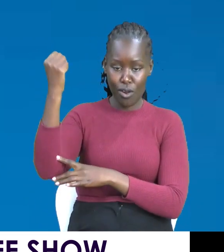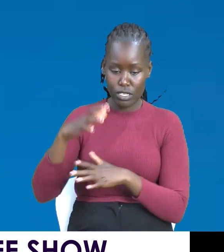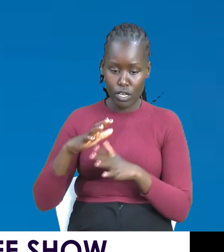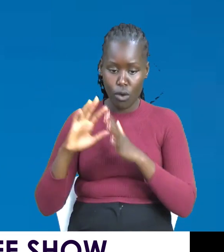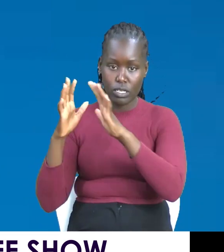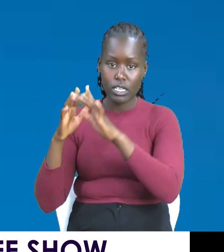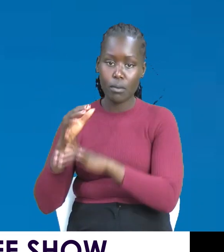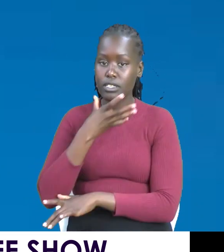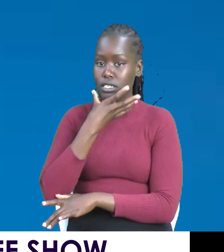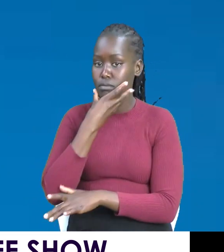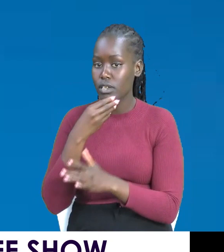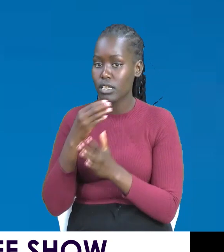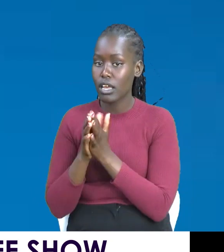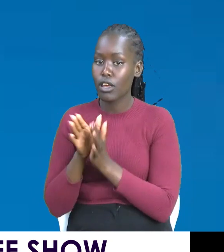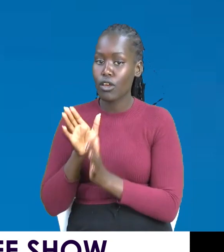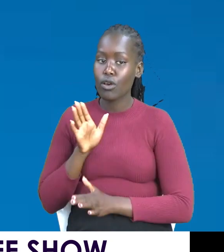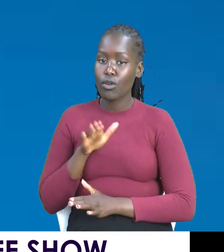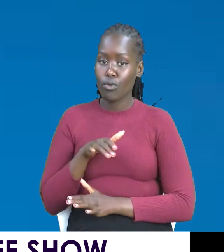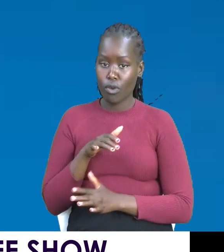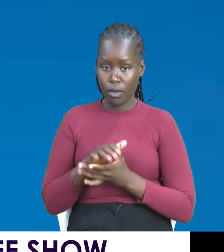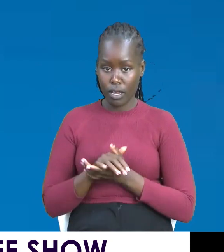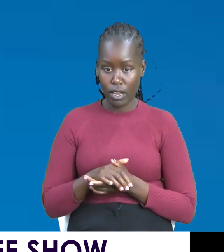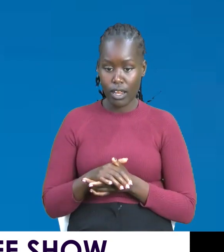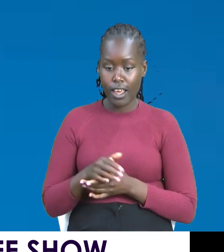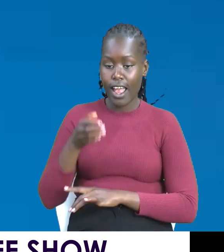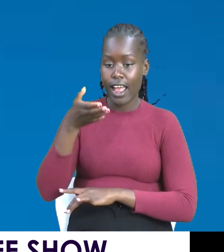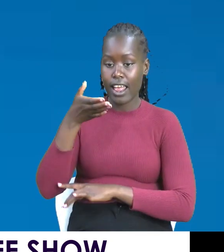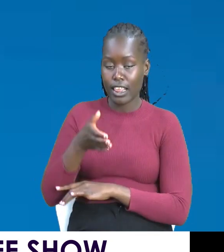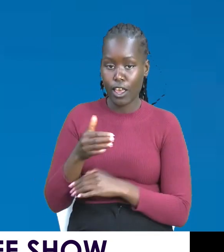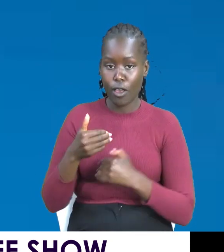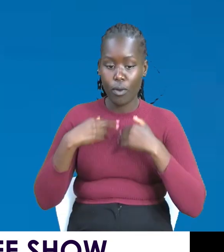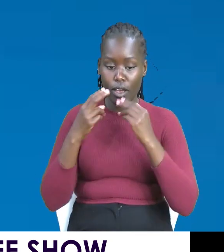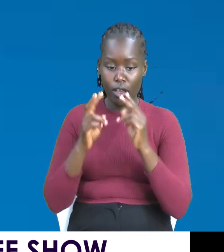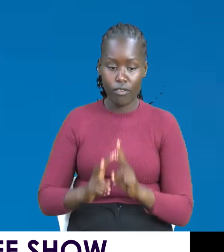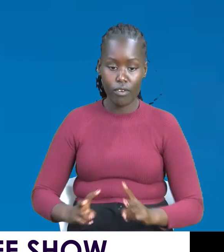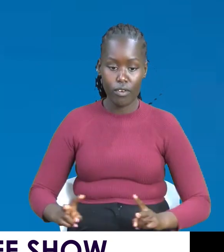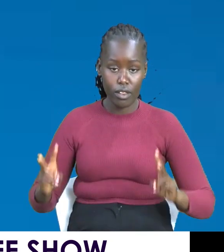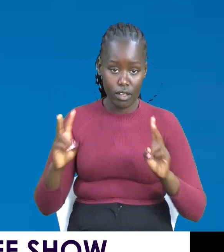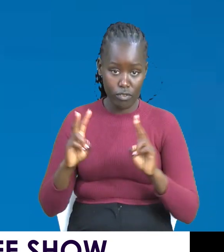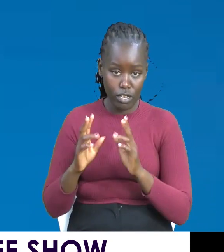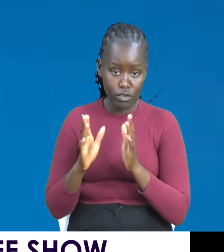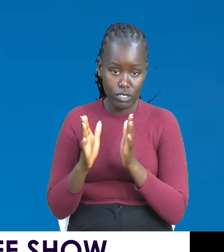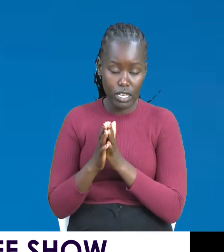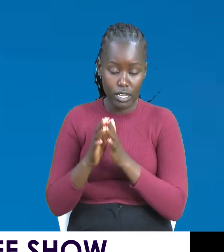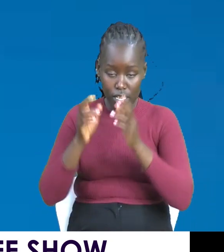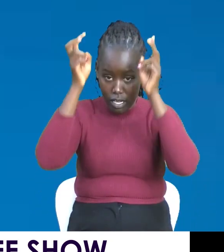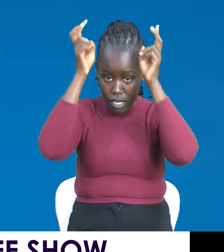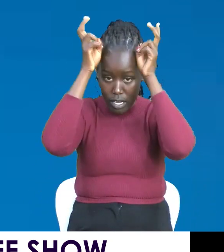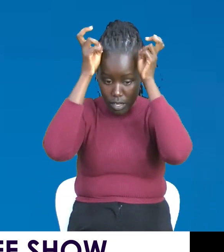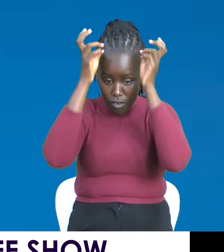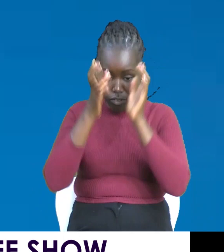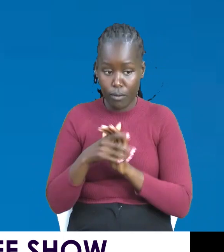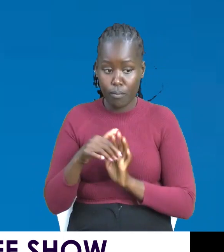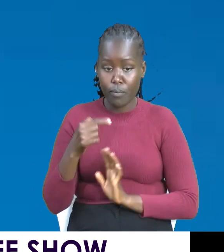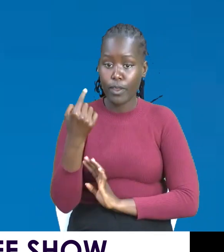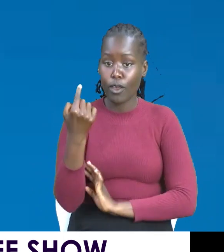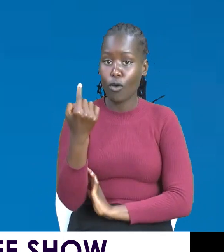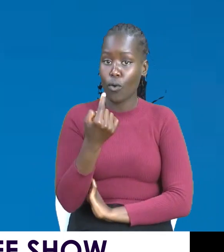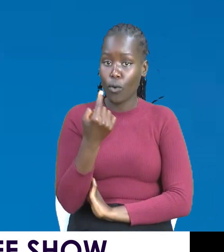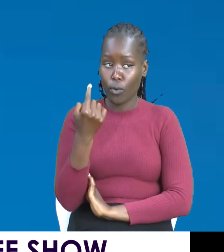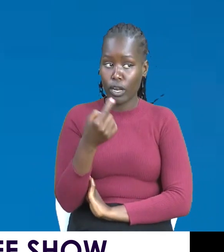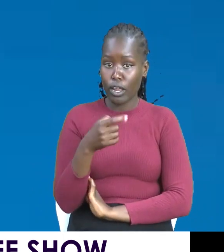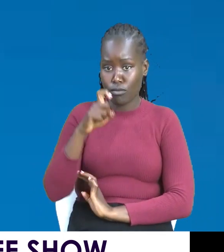our times. Right in there lies virtue and lies evil. If only you could be